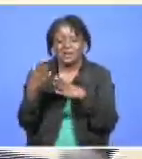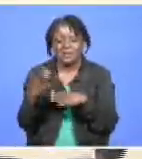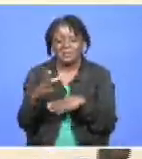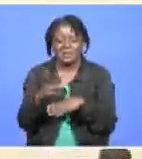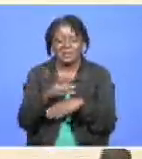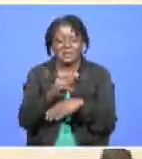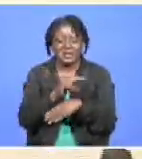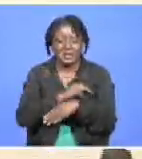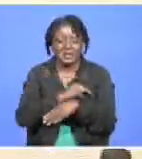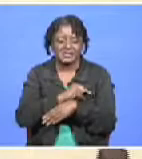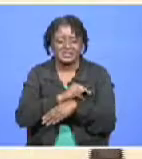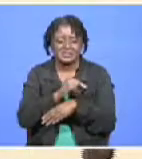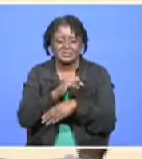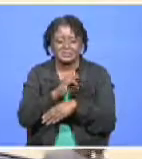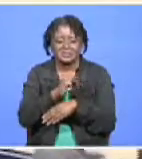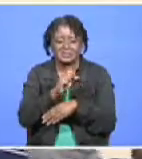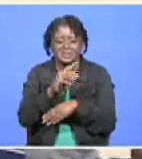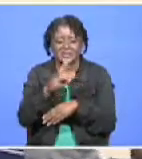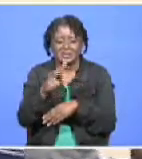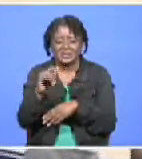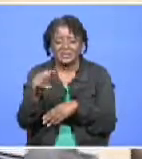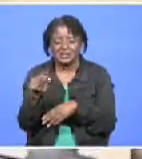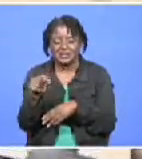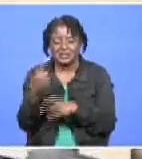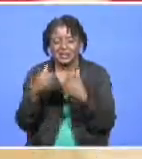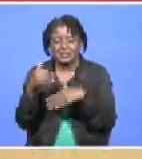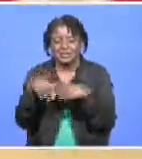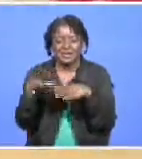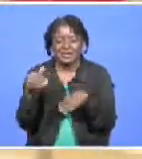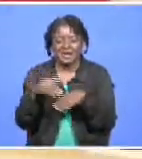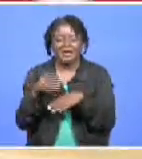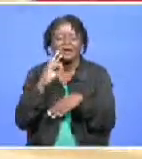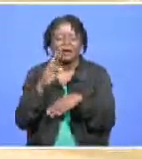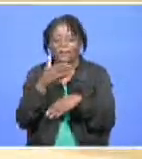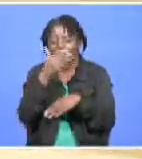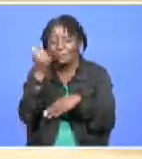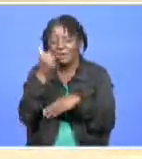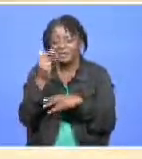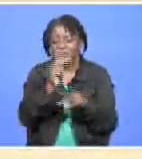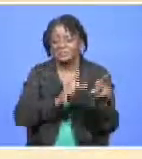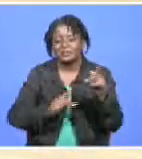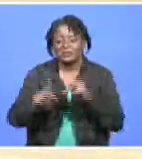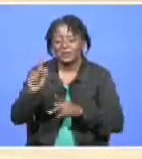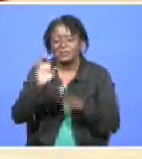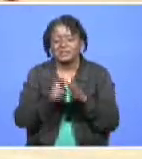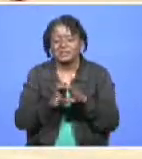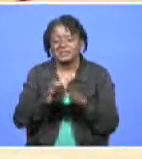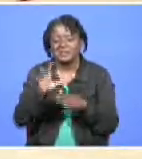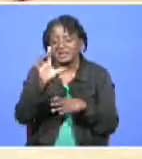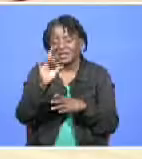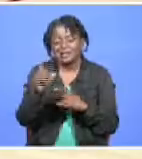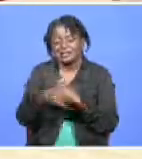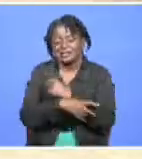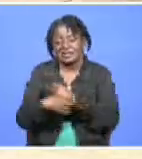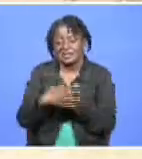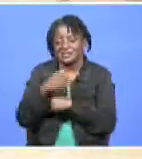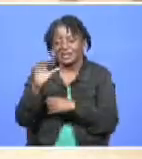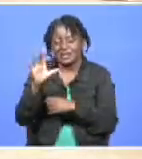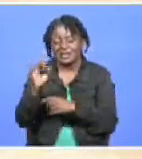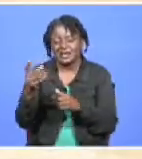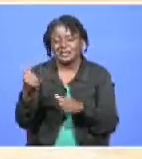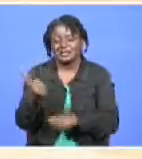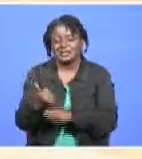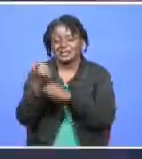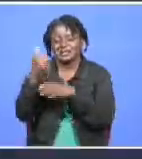heels of her best performance of her collegiate career after becoming the first Rebel to record 8 steals and 8 assists in the same game, the Bahamian native had another